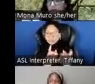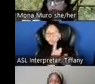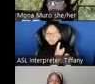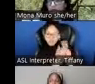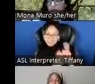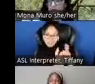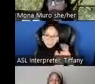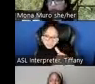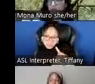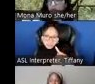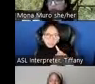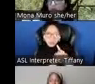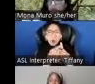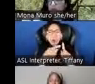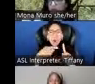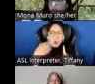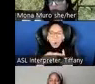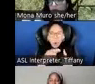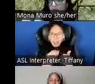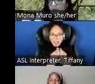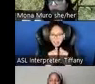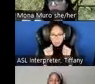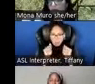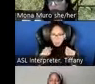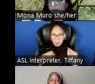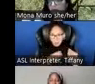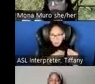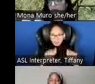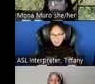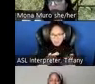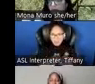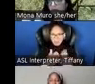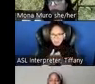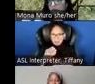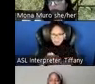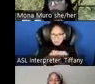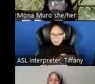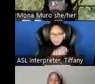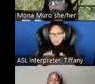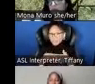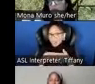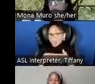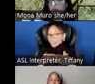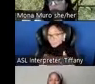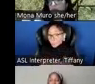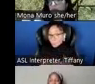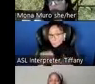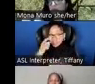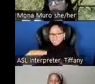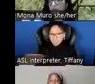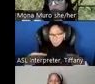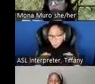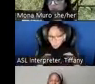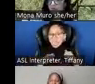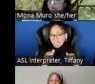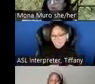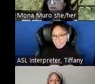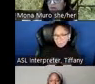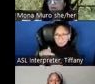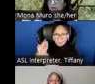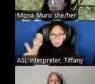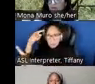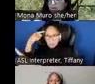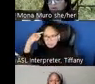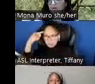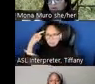account how can we be flexible, because we're the only part of the system that can be flexible. The government's not going to be flexible. The